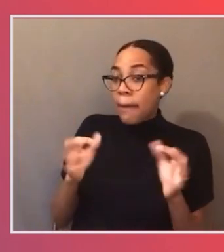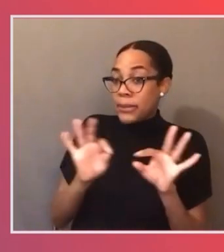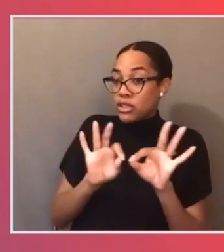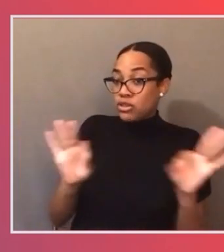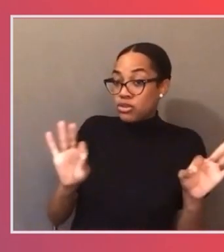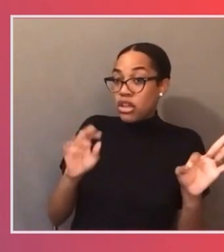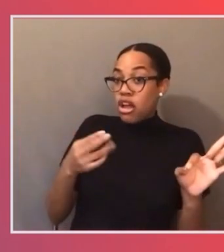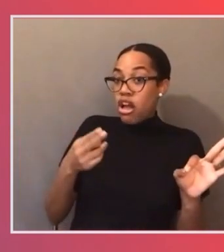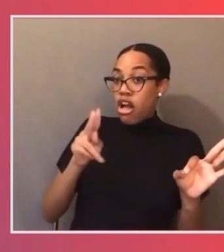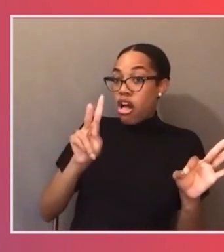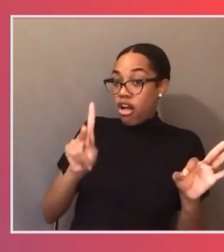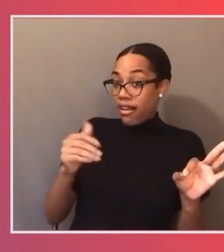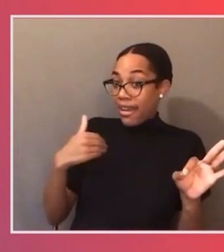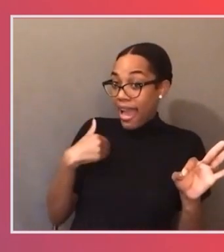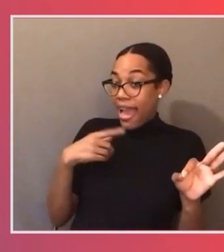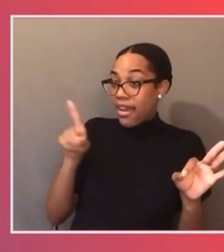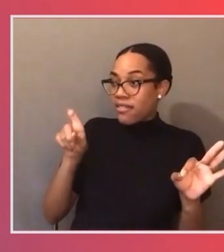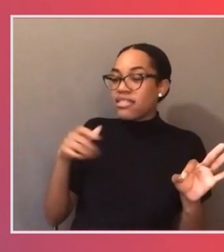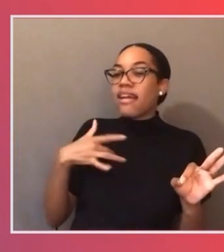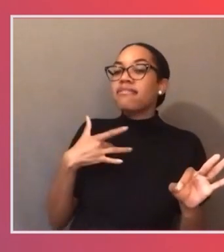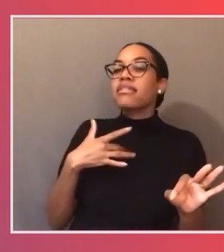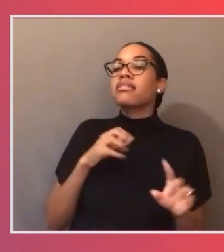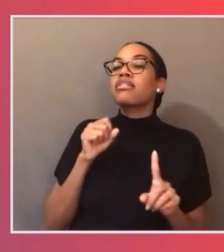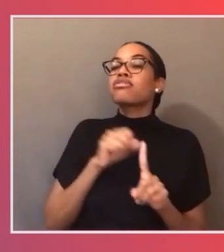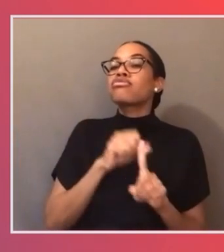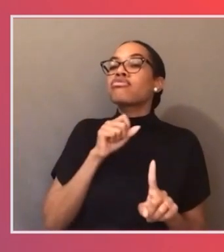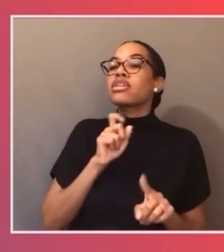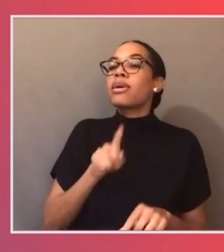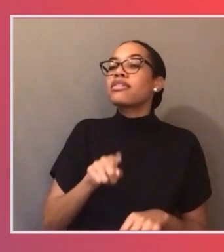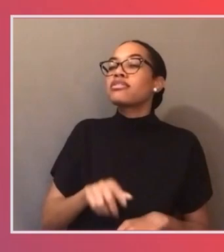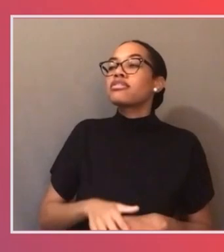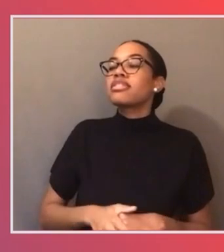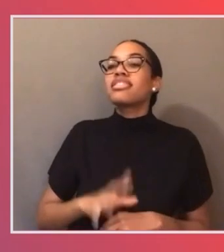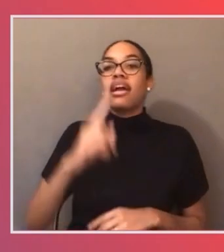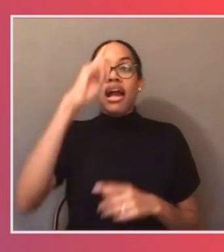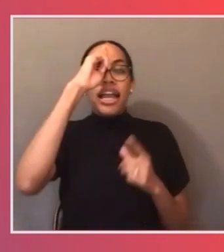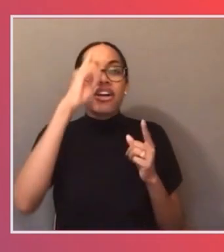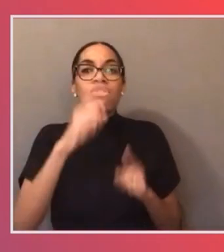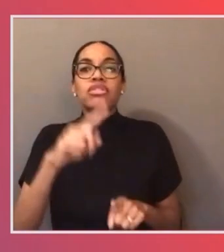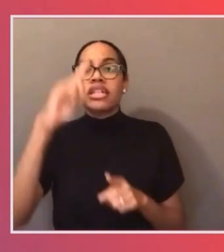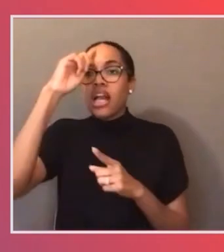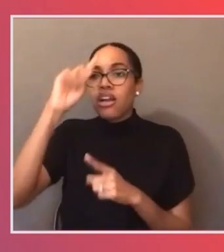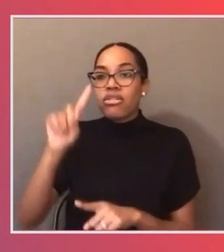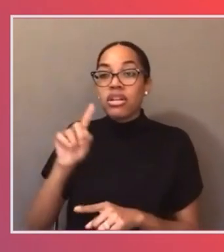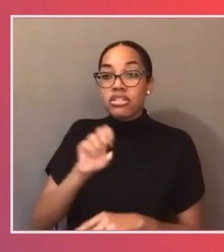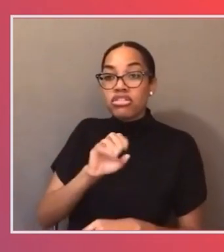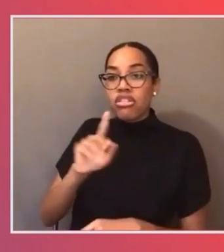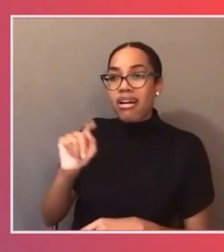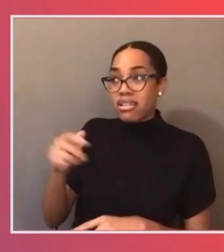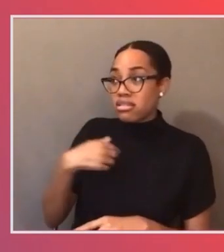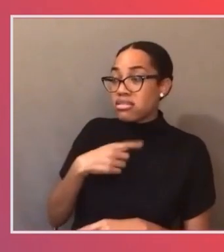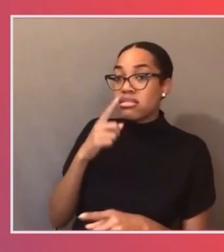really does. I Really agree. Is it? Is it a trick question? It kind of is. Oops.